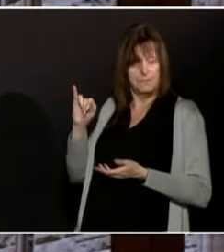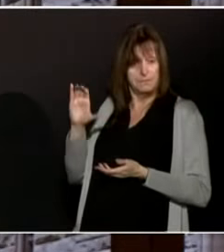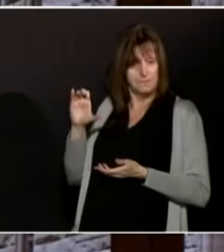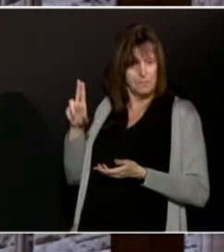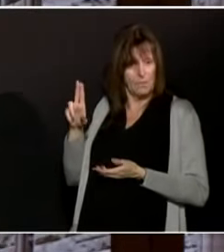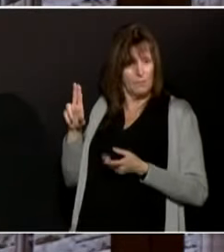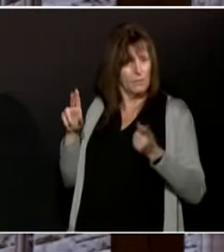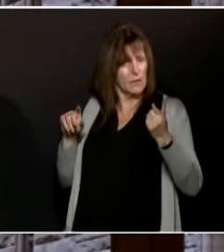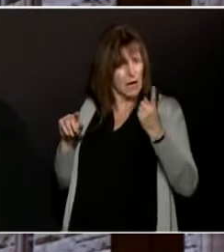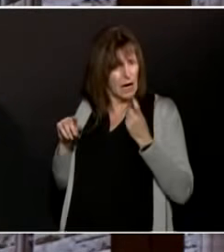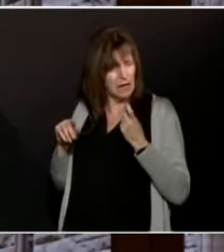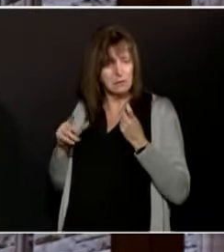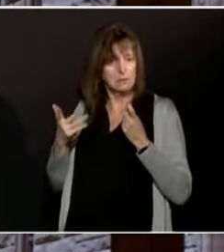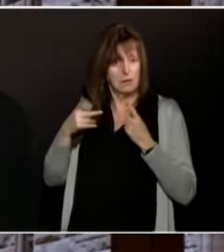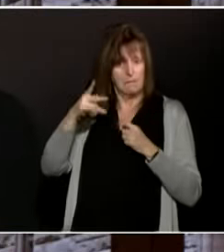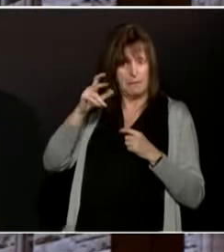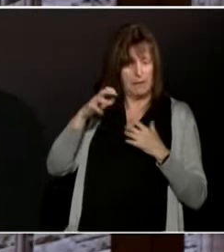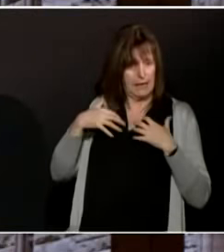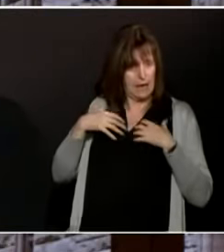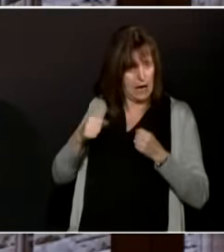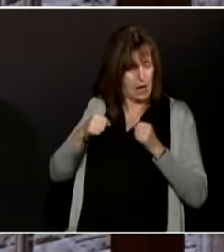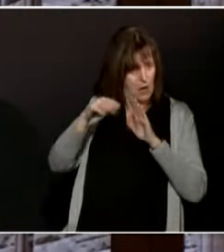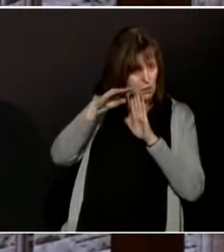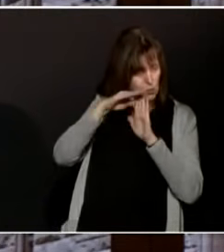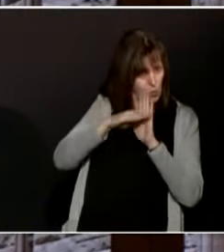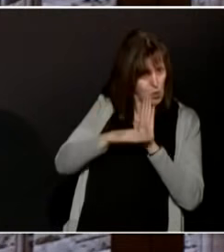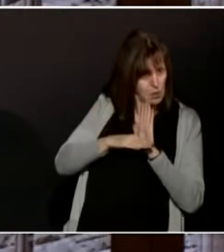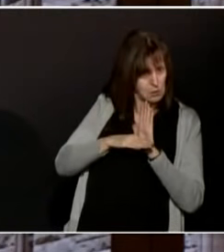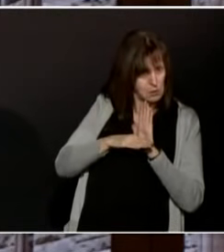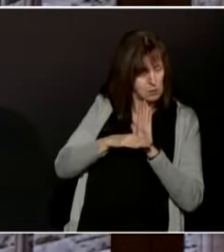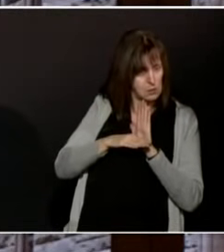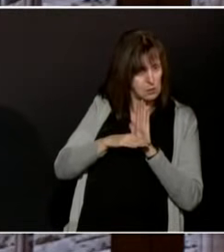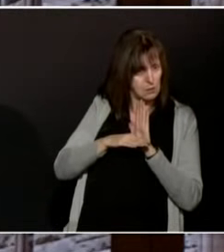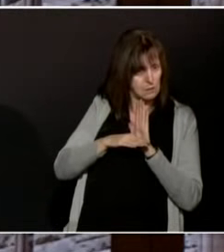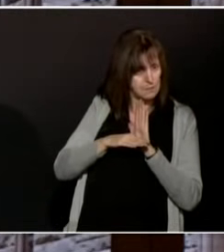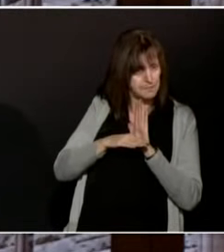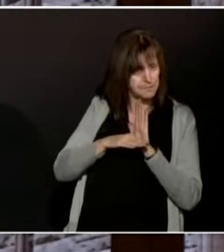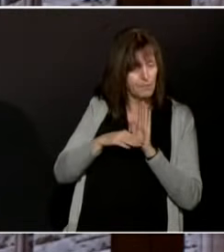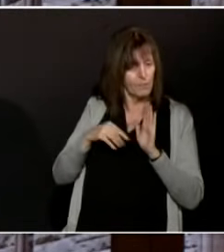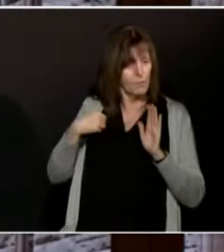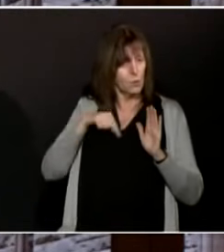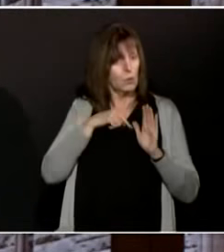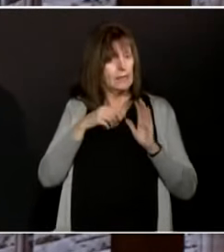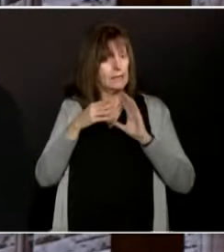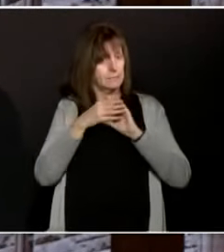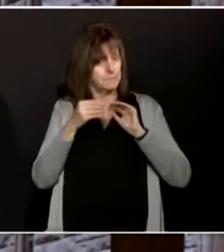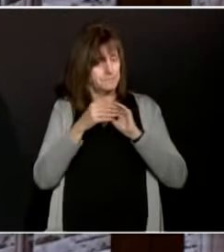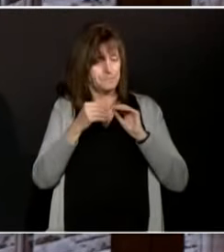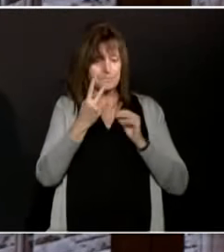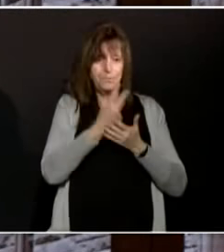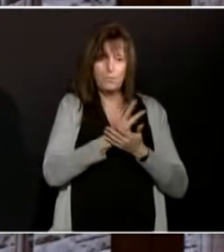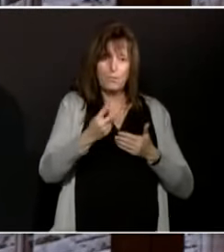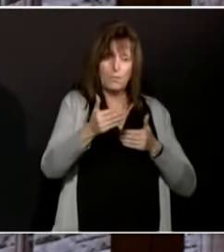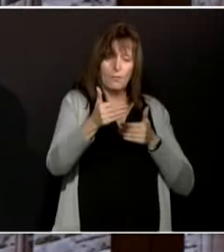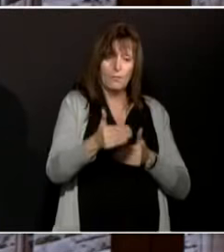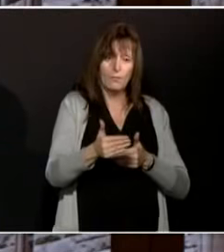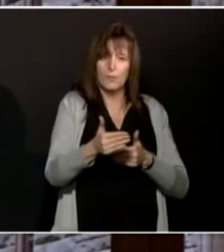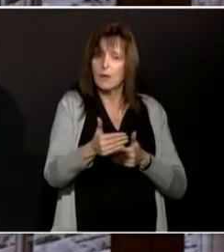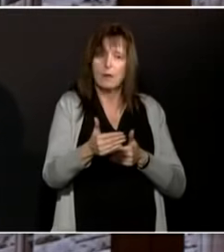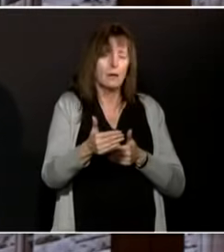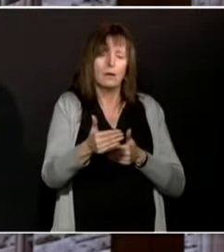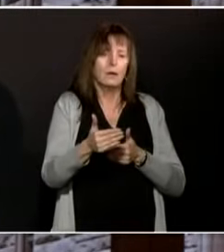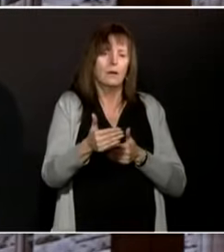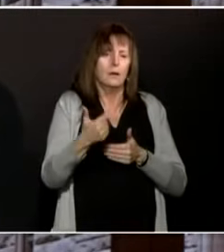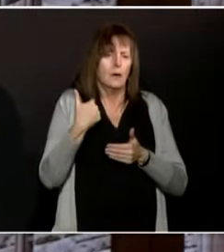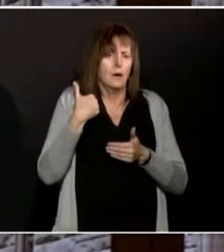it's going to be going up to the numbers projected and it's locked in on this, is that evidence of a failure?